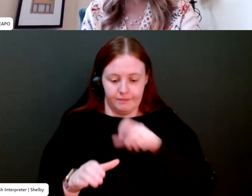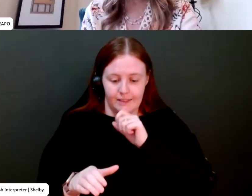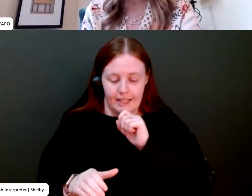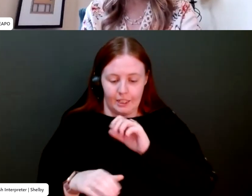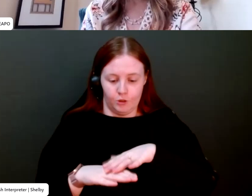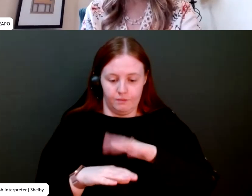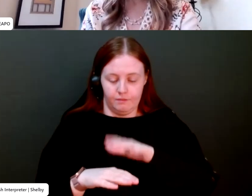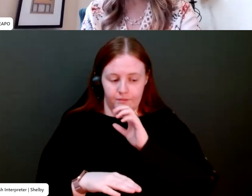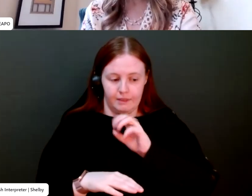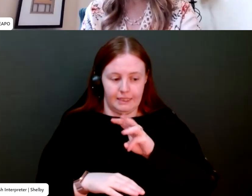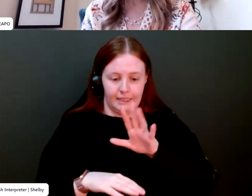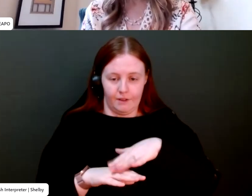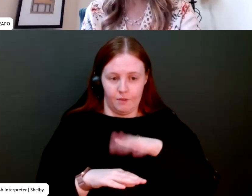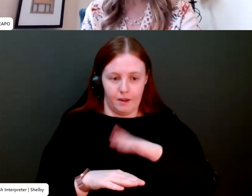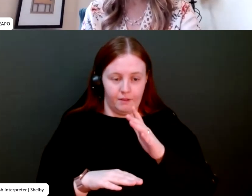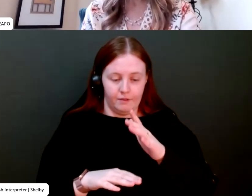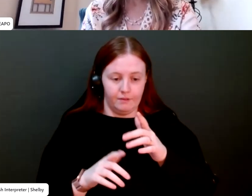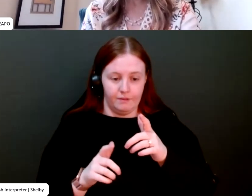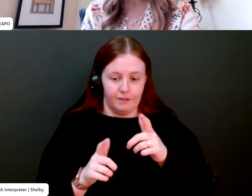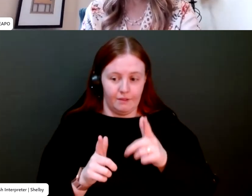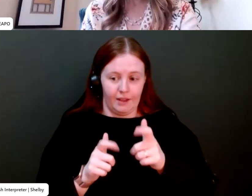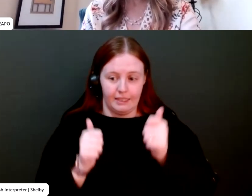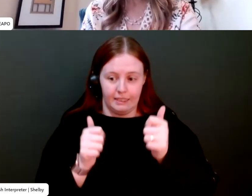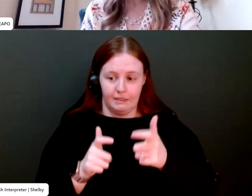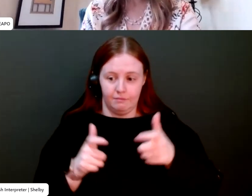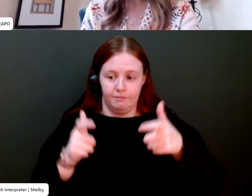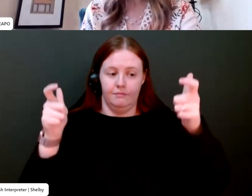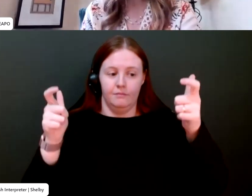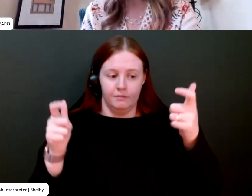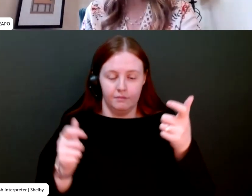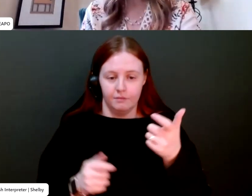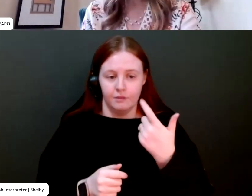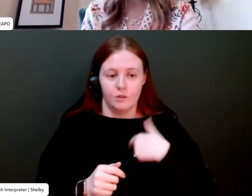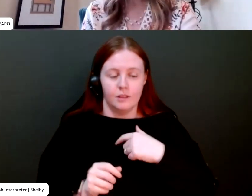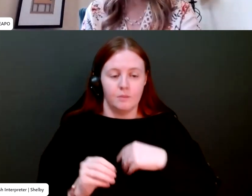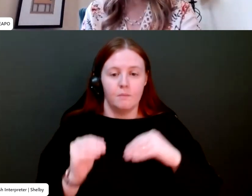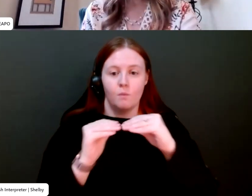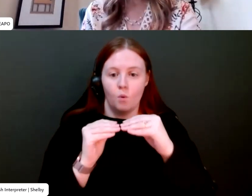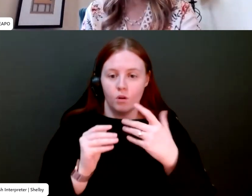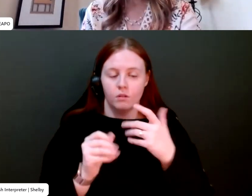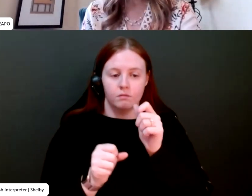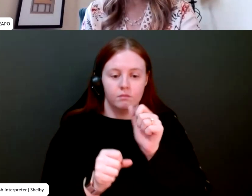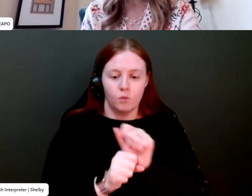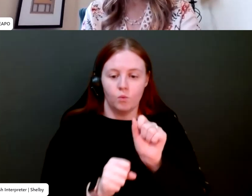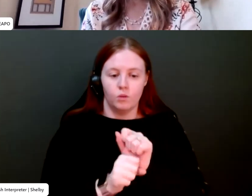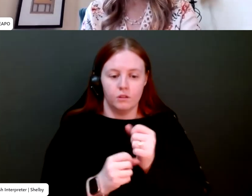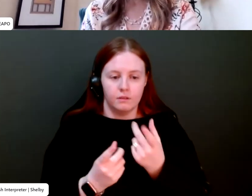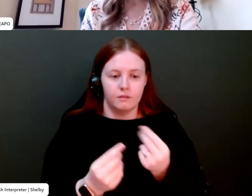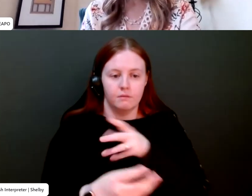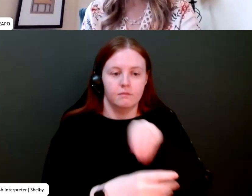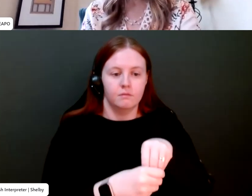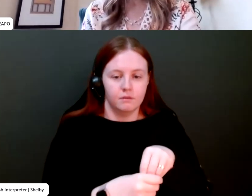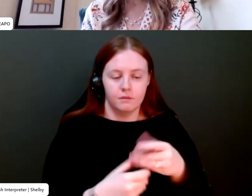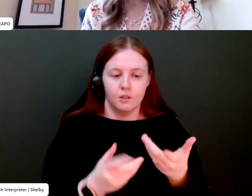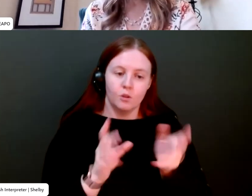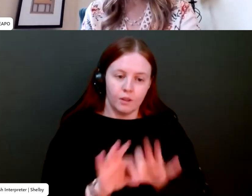is the fastest growing age demographic. And so this is going to be more and more part of the work they do. And so it's important